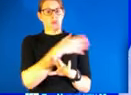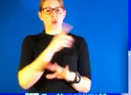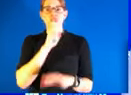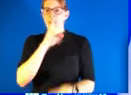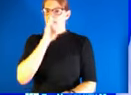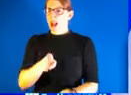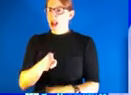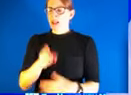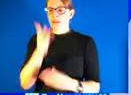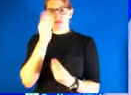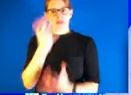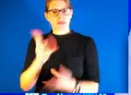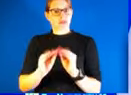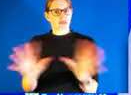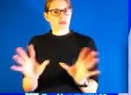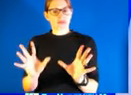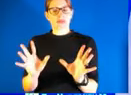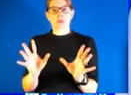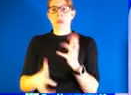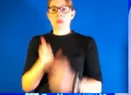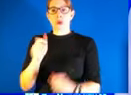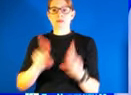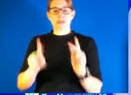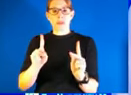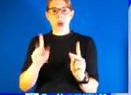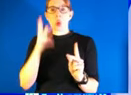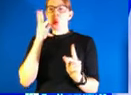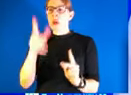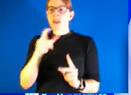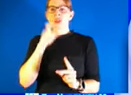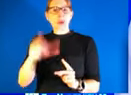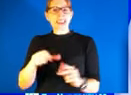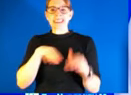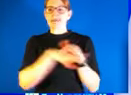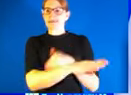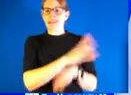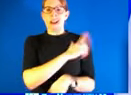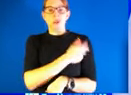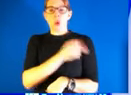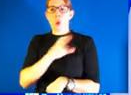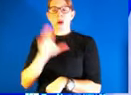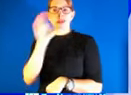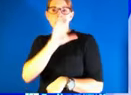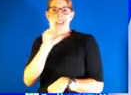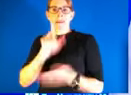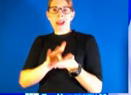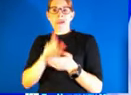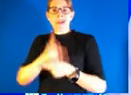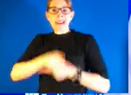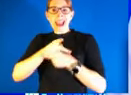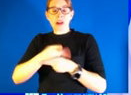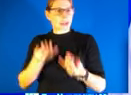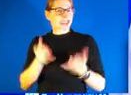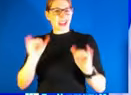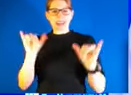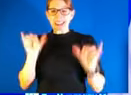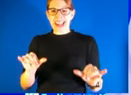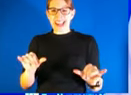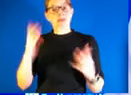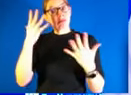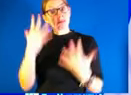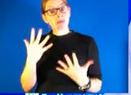and transparent. The vast majority of people will not need to come to the hospital or seek medical care. That still holds true.